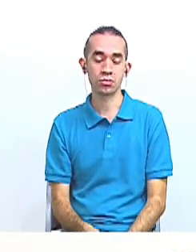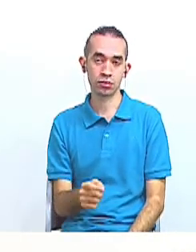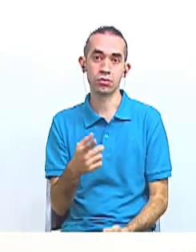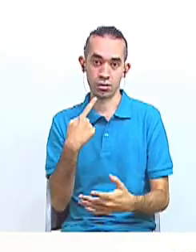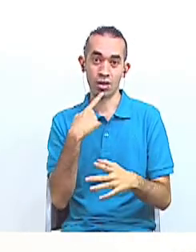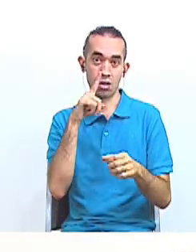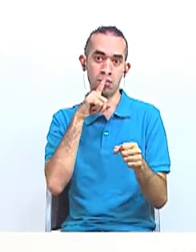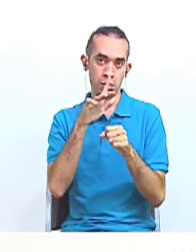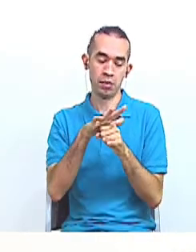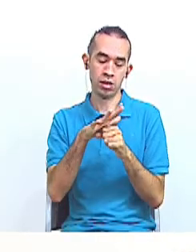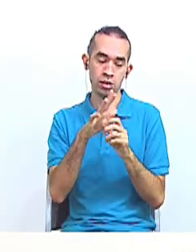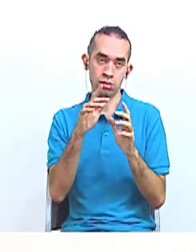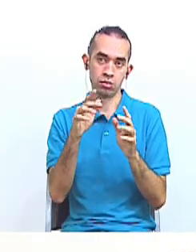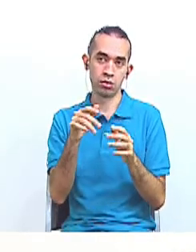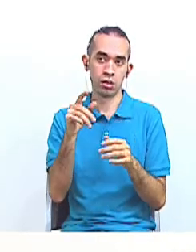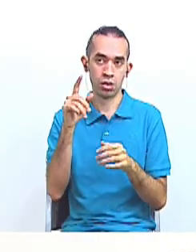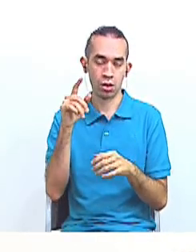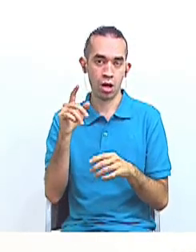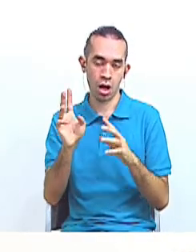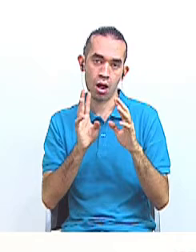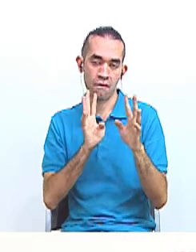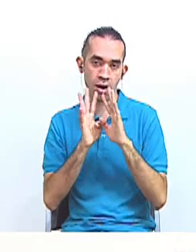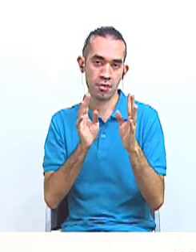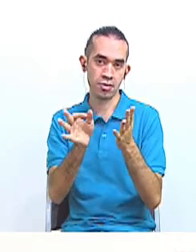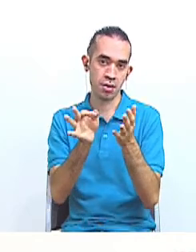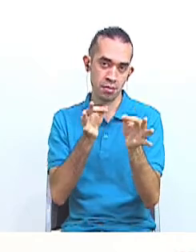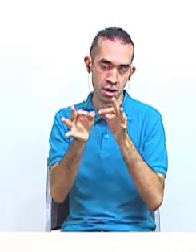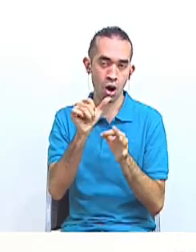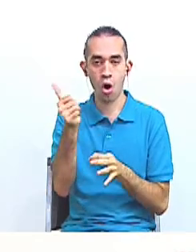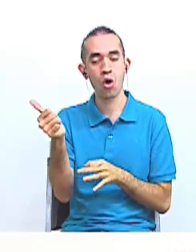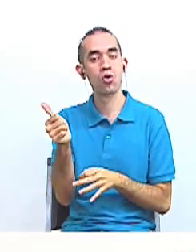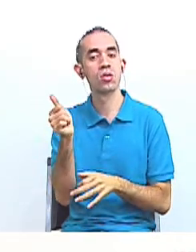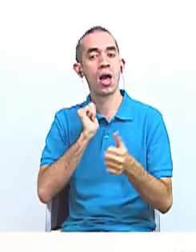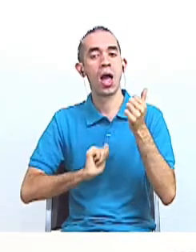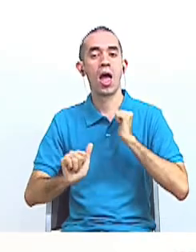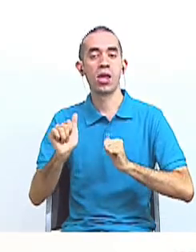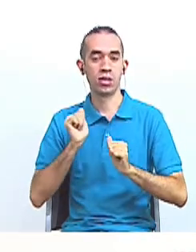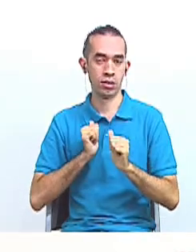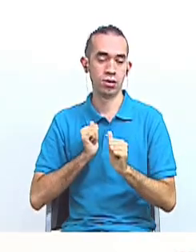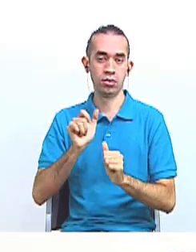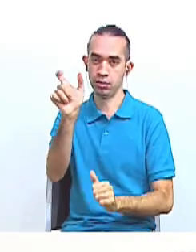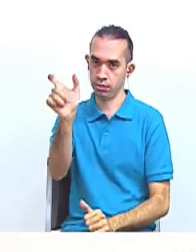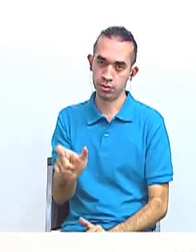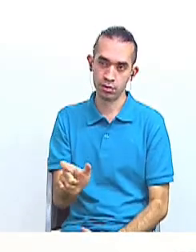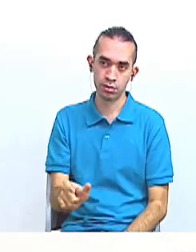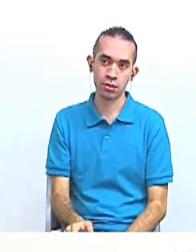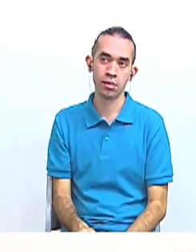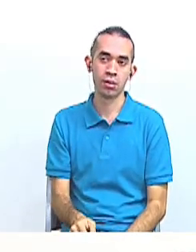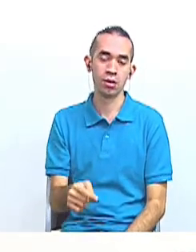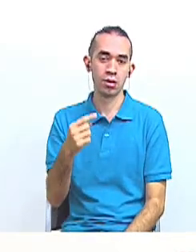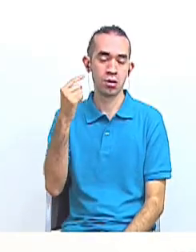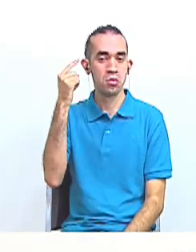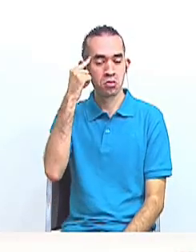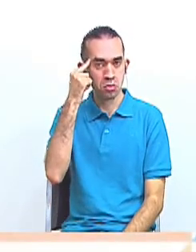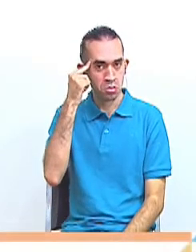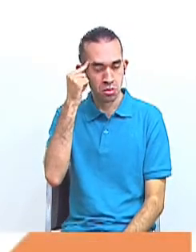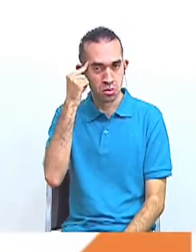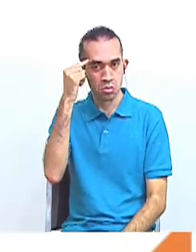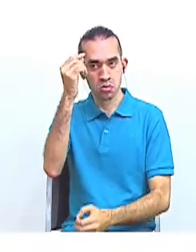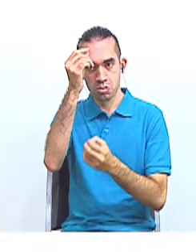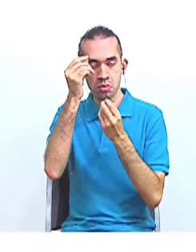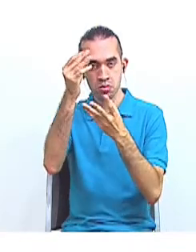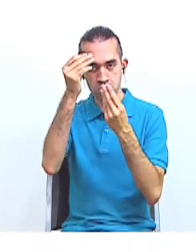to be talking about another actress. And here is where I want you to think about the information that we